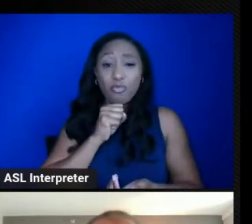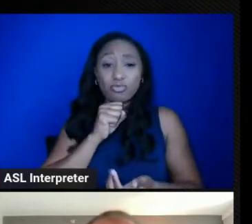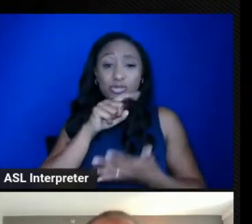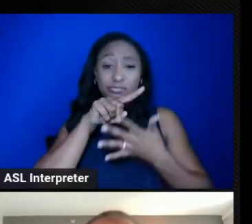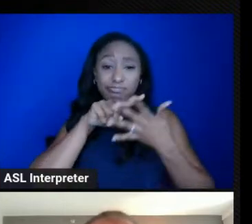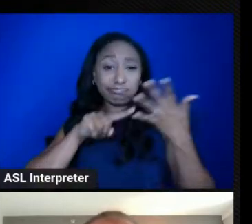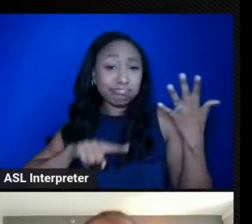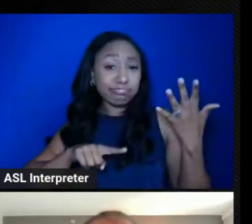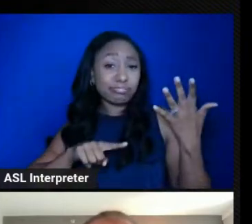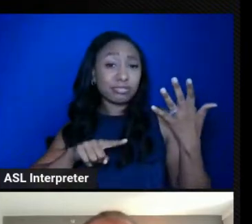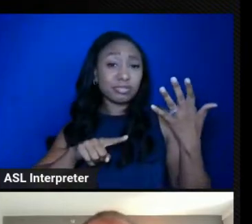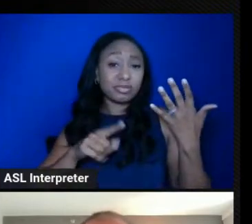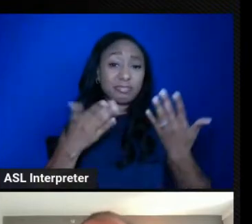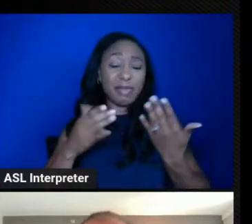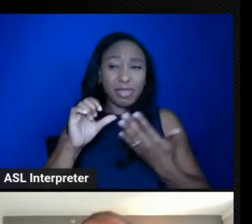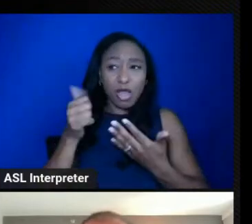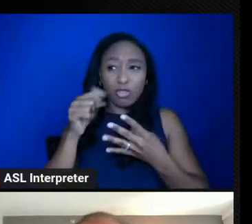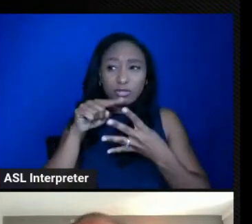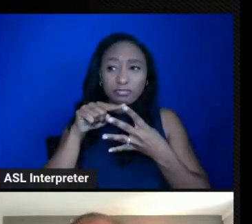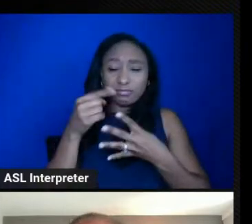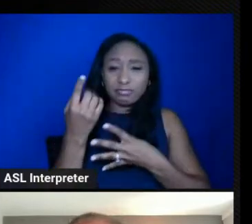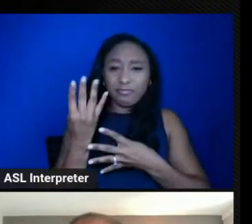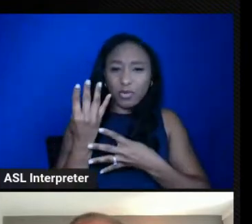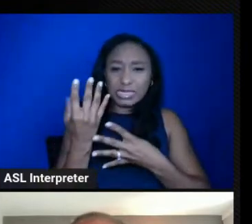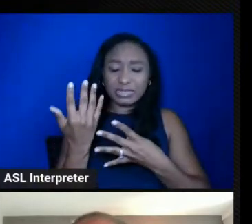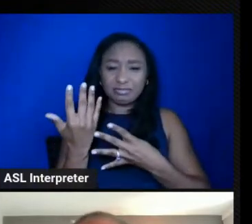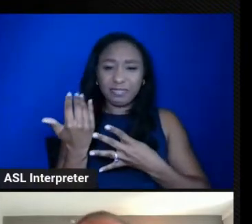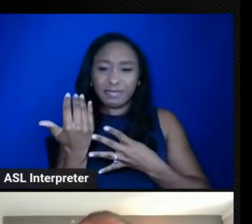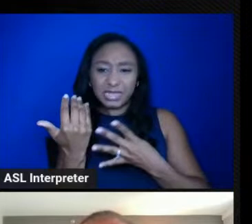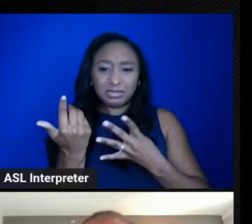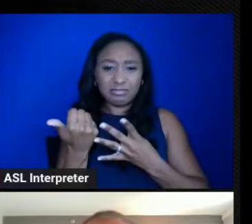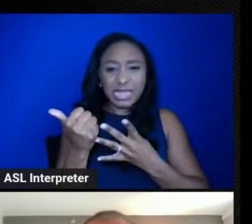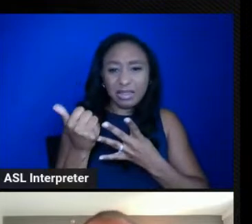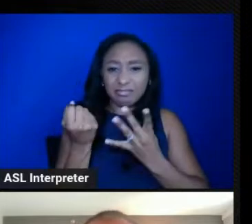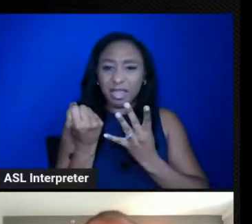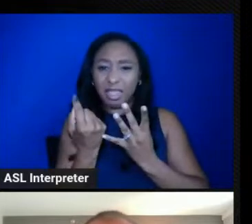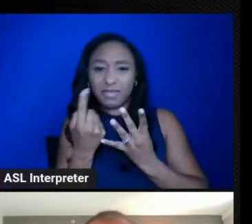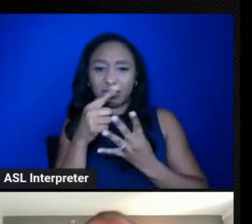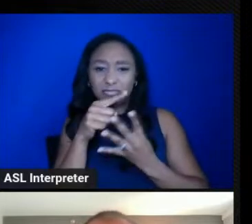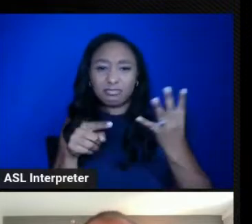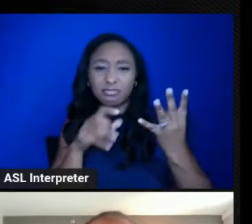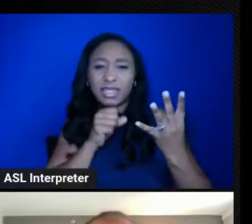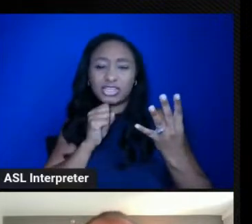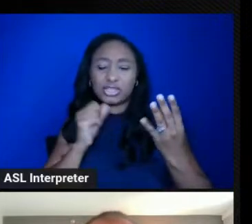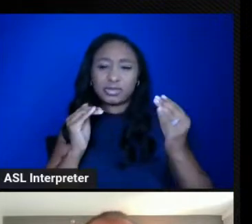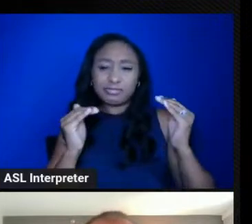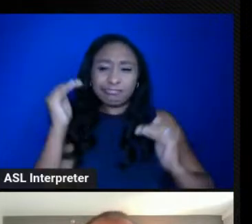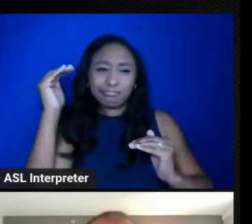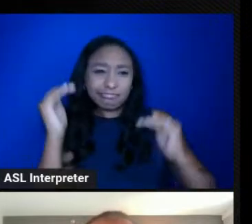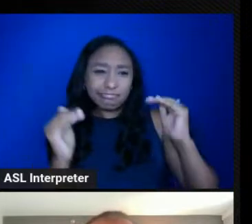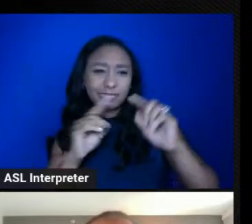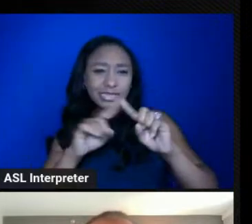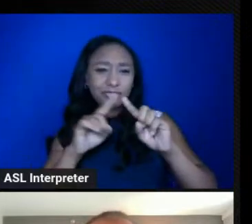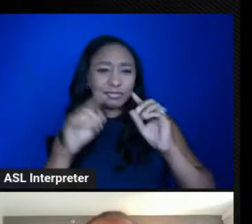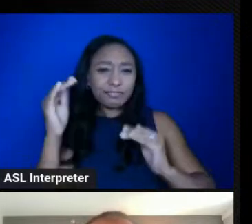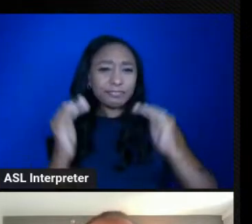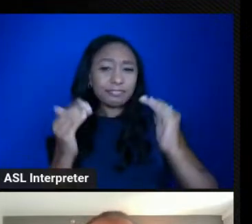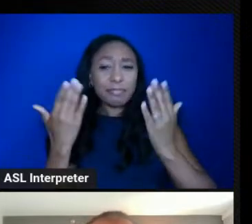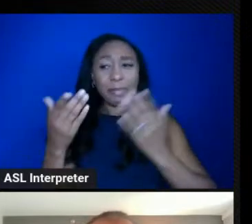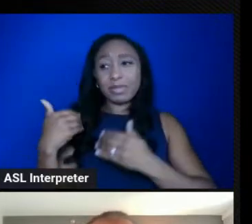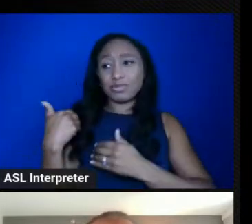15. The last of them was shorter and smaller than everyone else. He might have been as young as